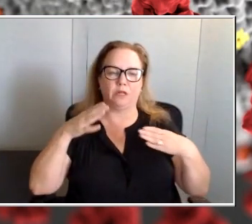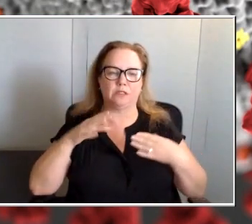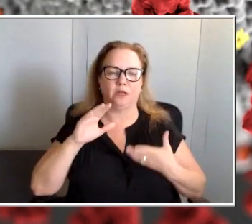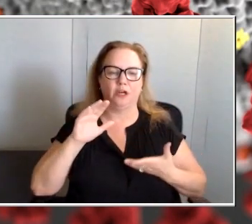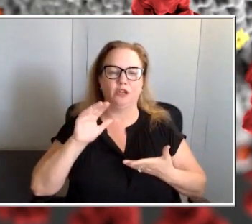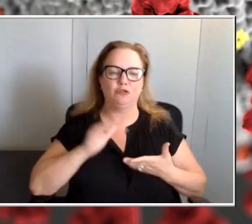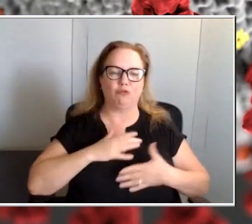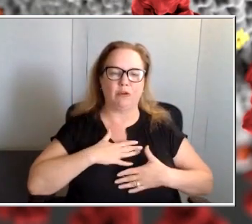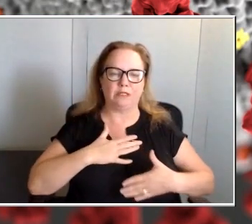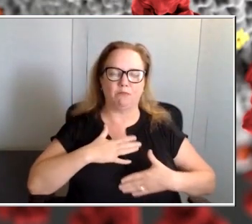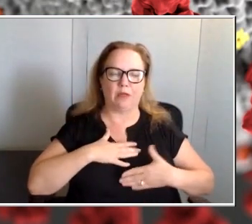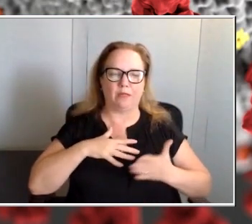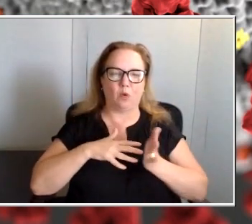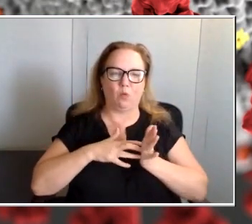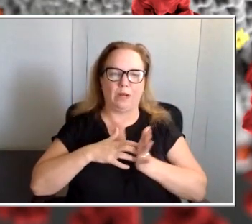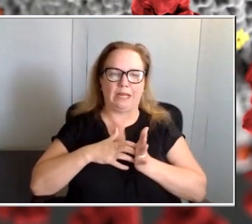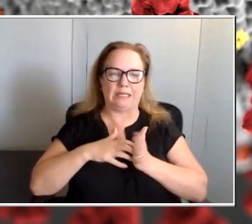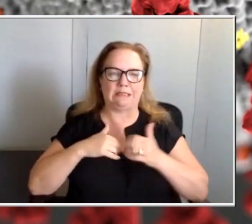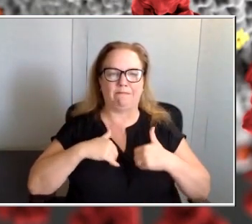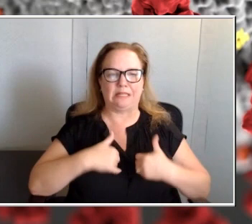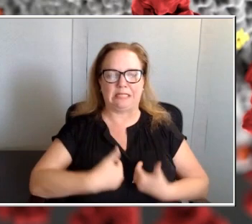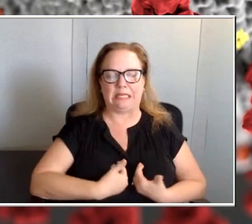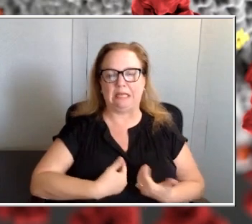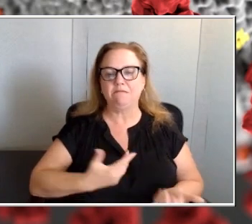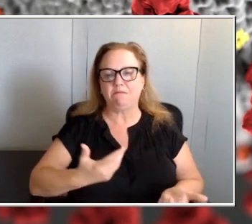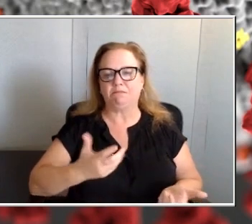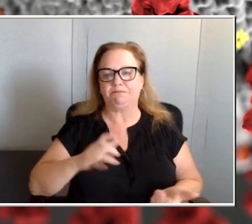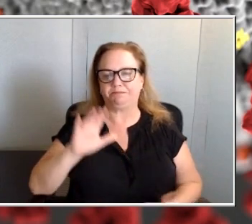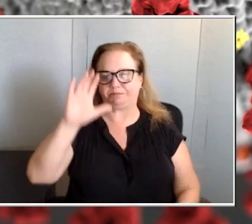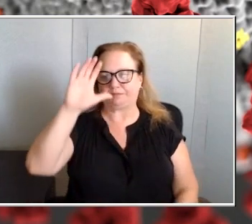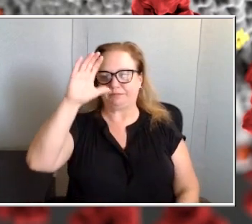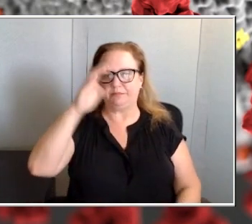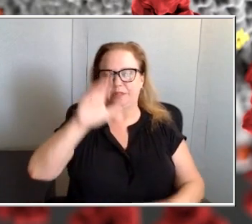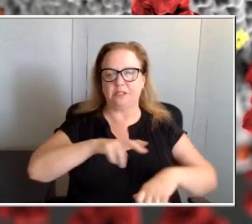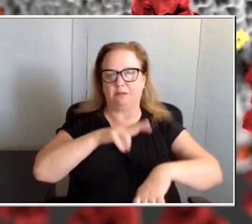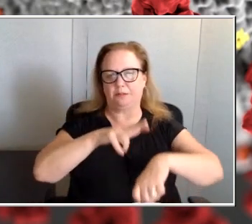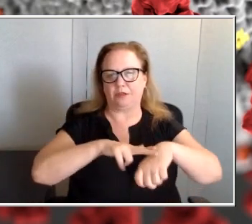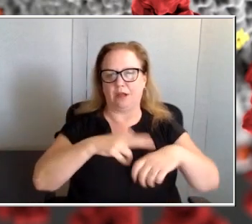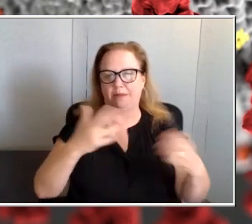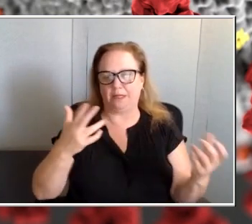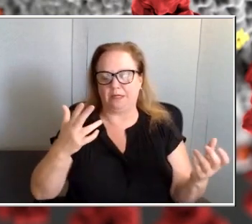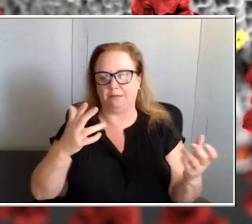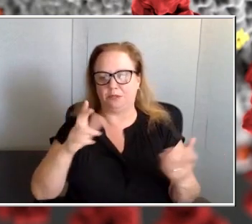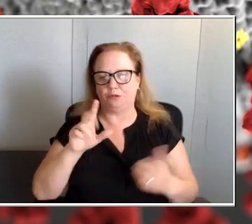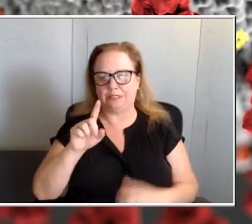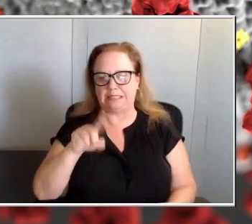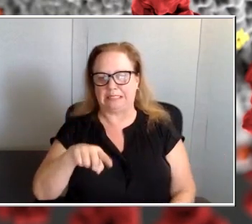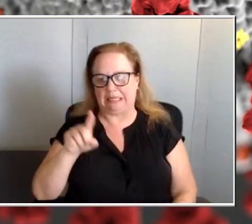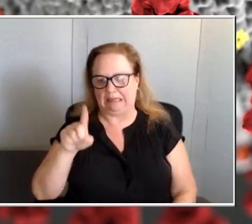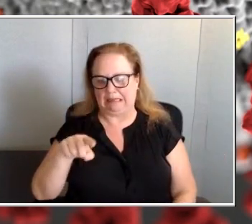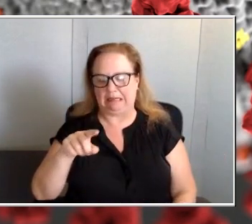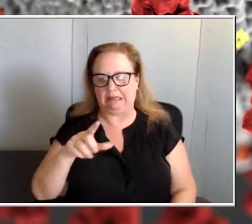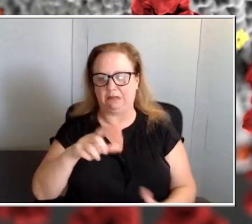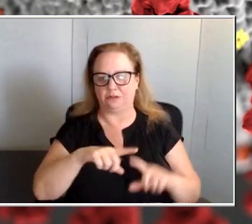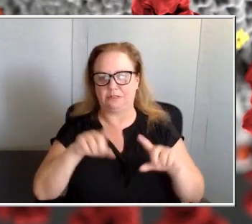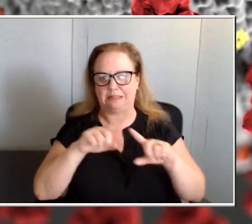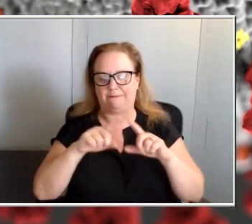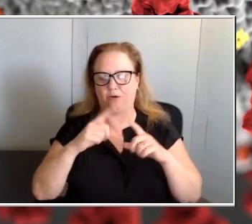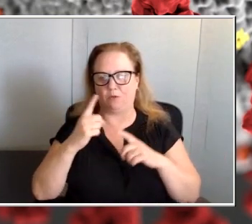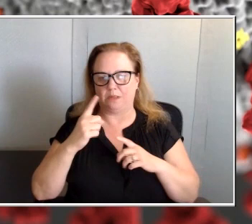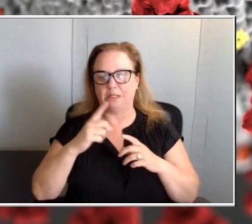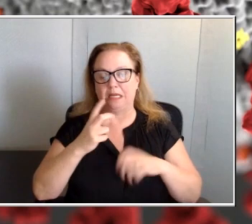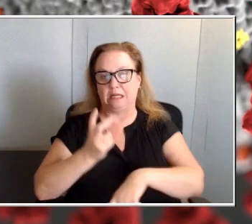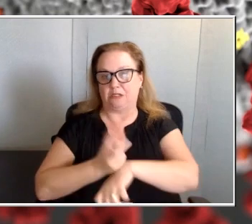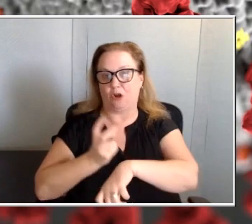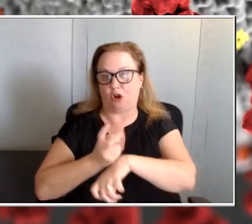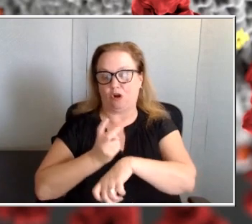overall weakness or fatigue as well. Those seem to be the most common, but as you can see in this graphic, there are so many different ones, and it's hard to gauge those